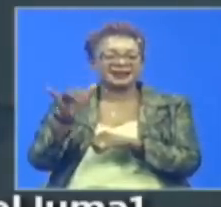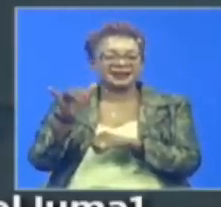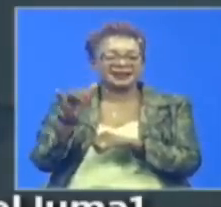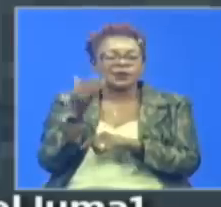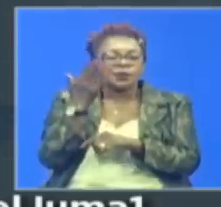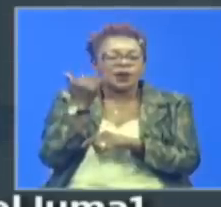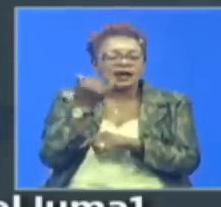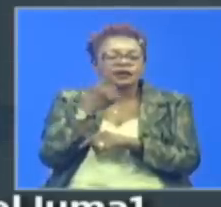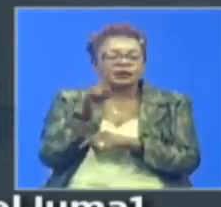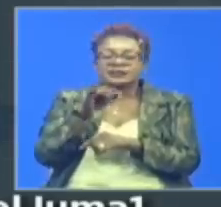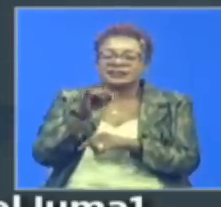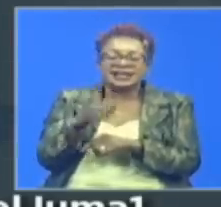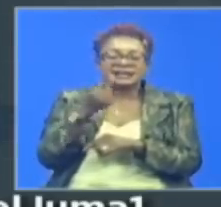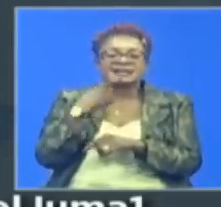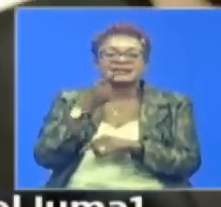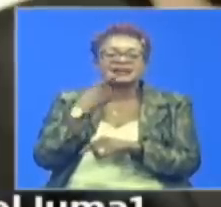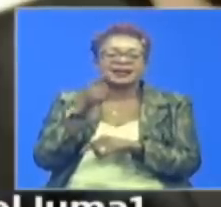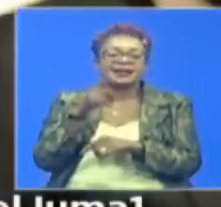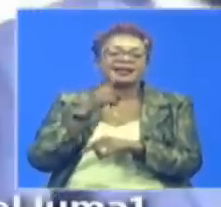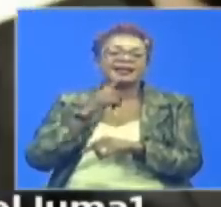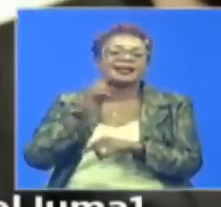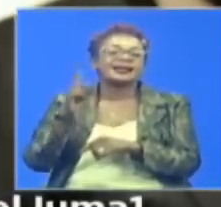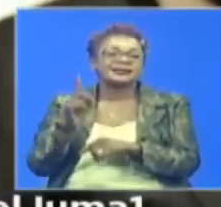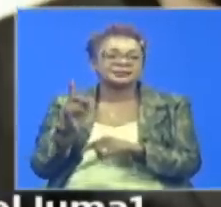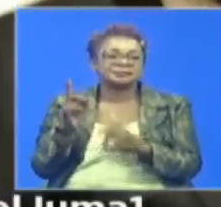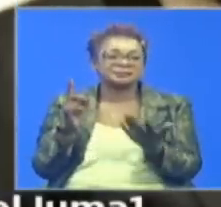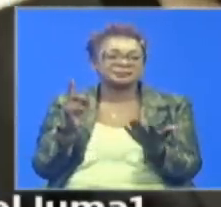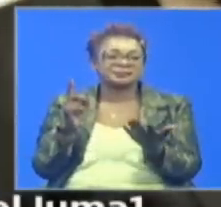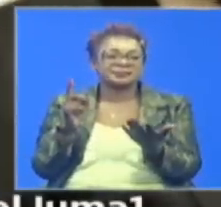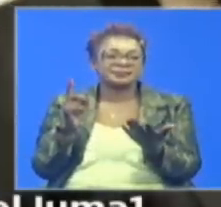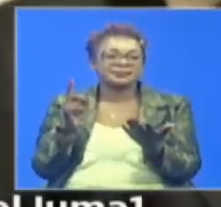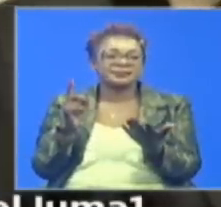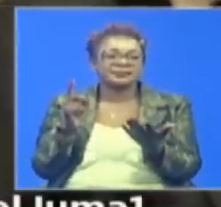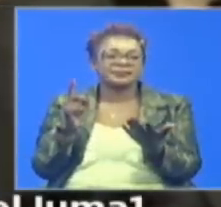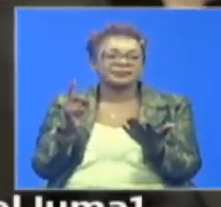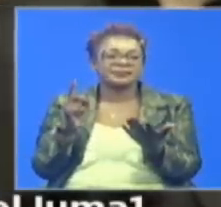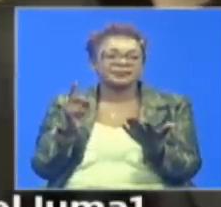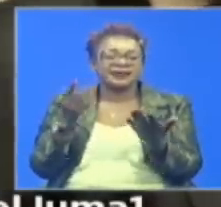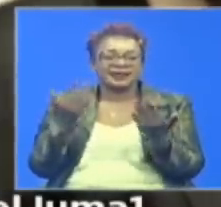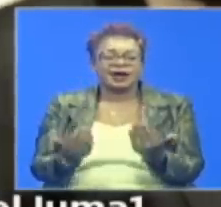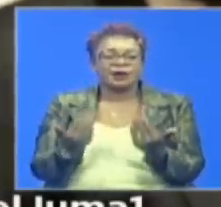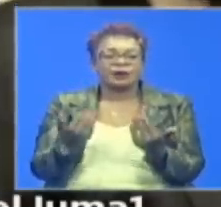just Kenyatta, Bwana Sonko? Our guests now have already